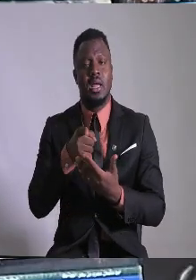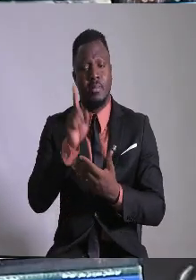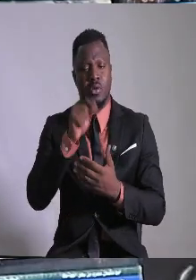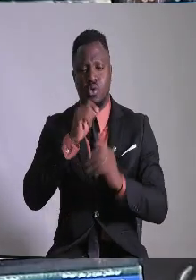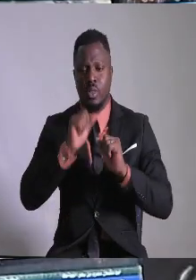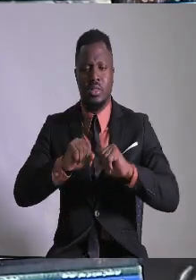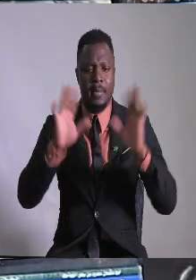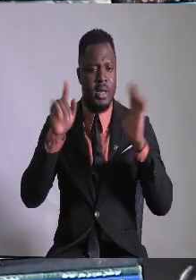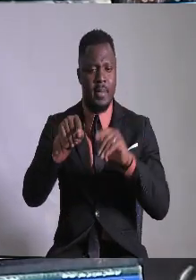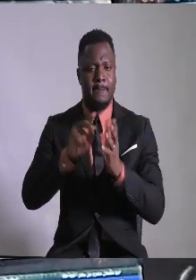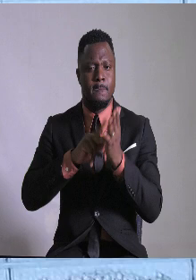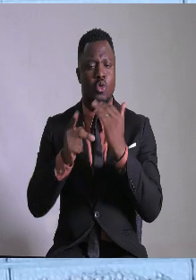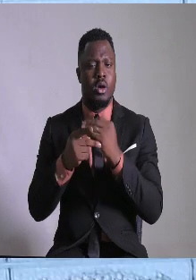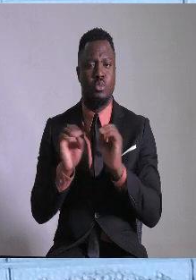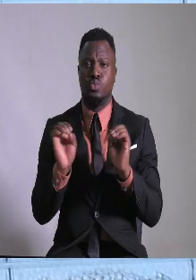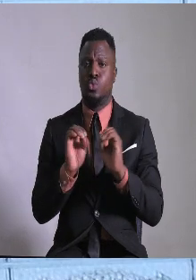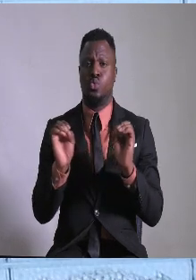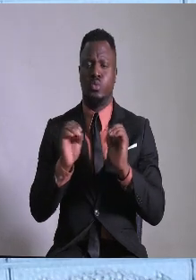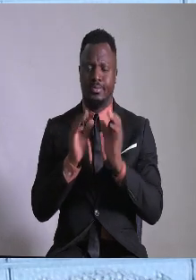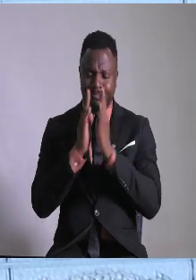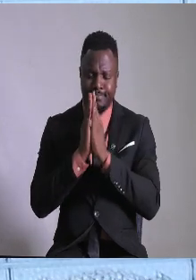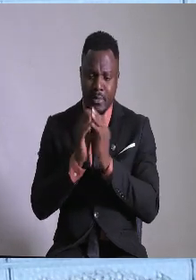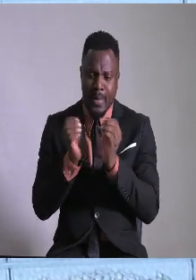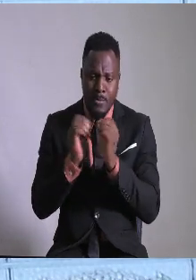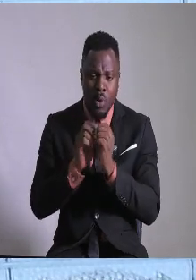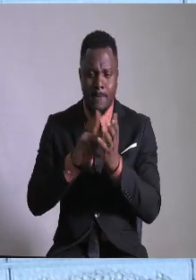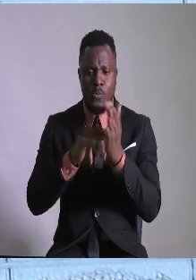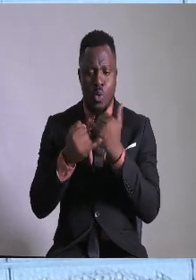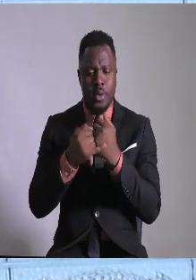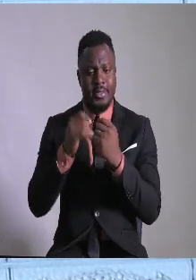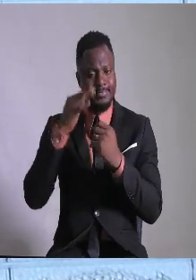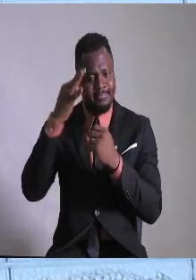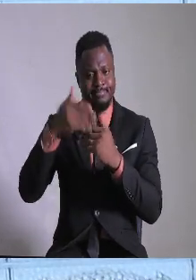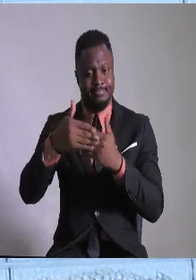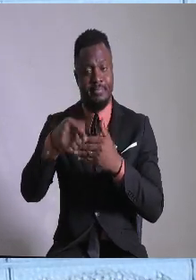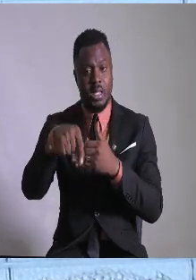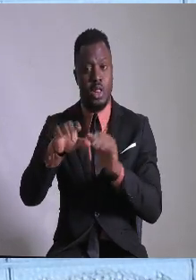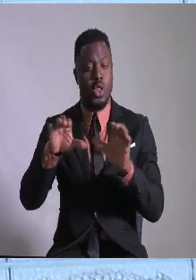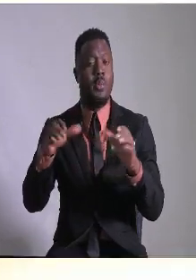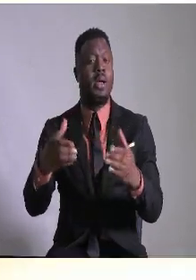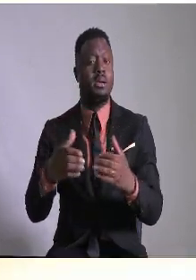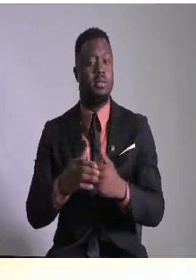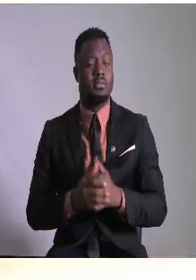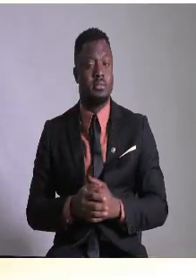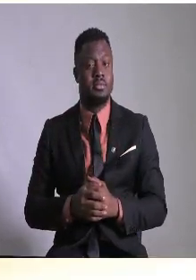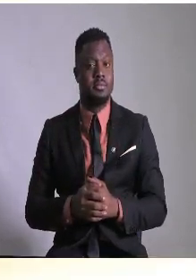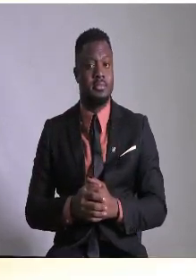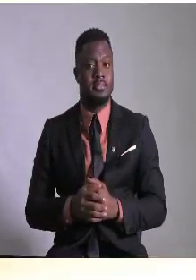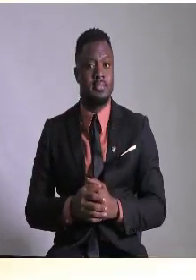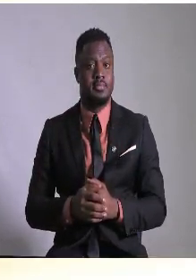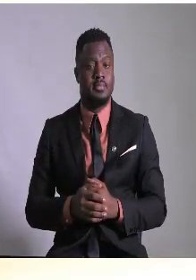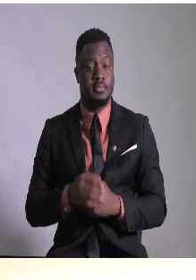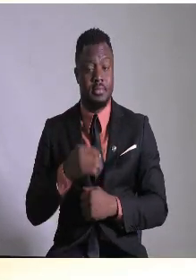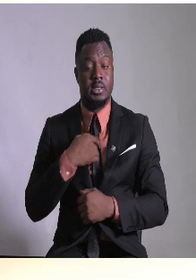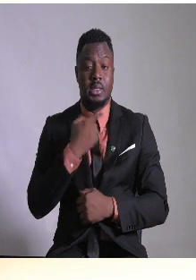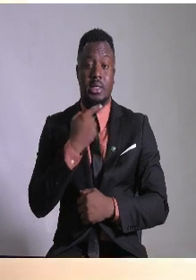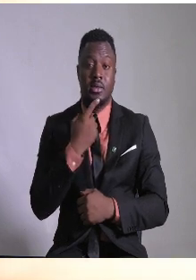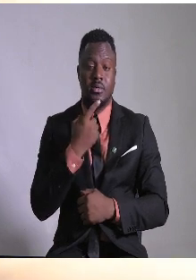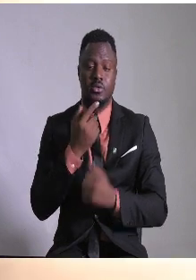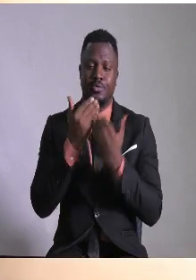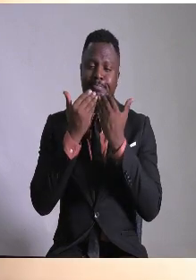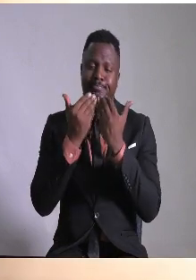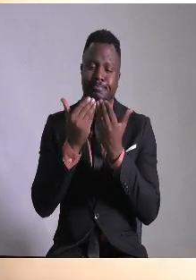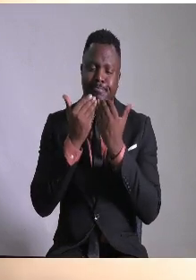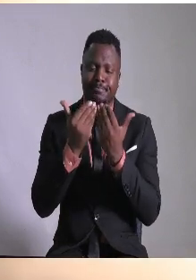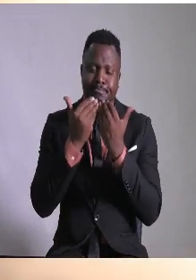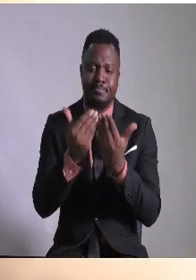CALID should not give up on this program. We pray for more projects like this in the community. I have to say a